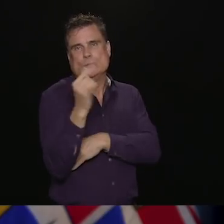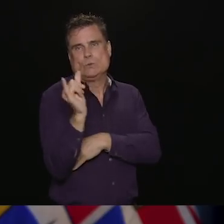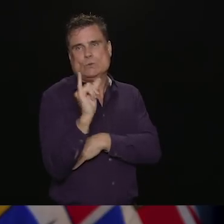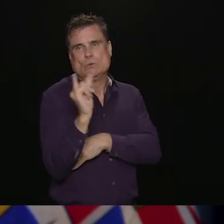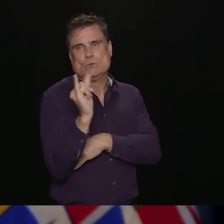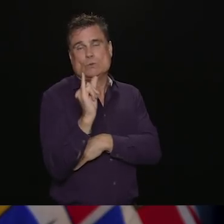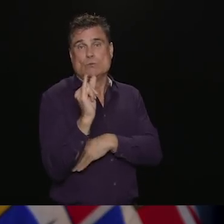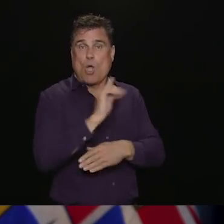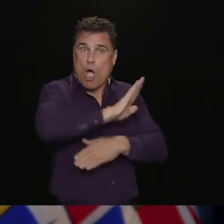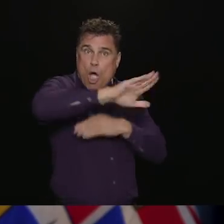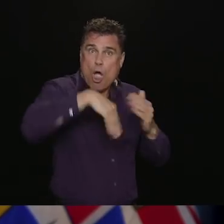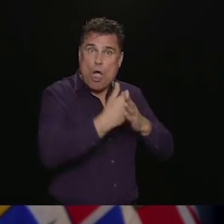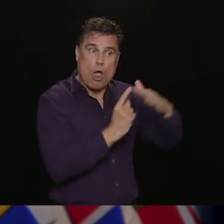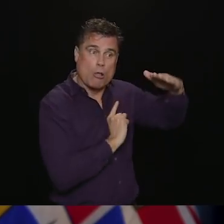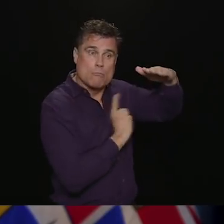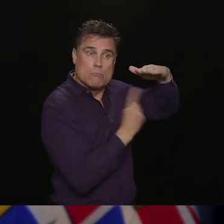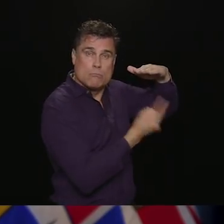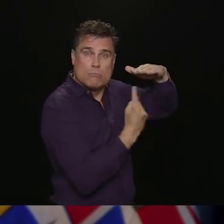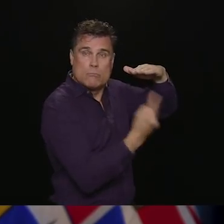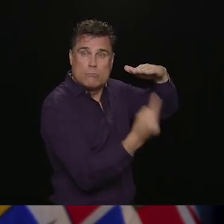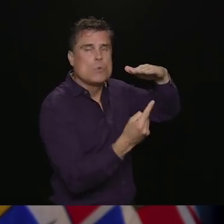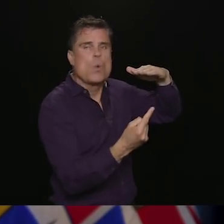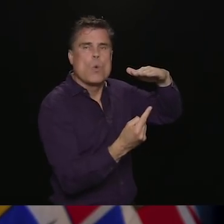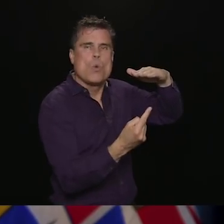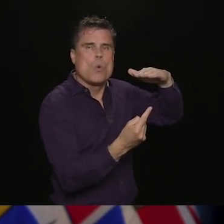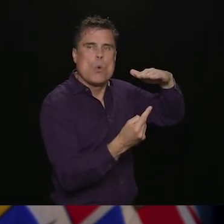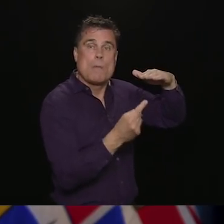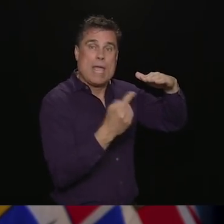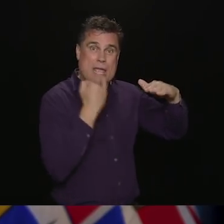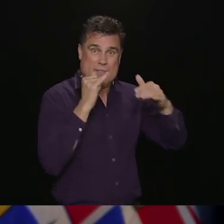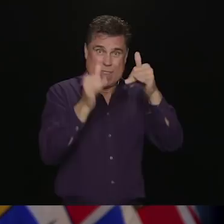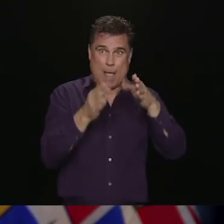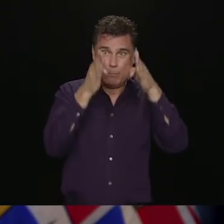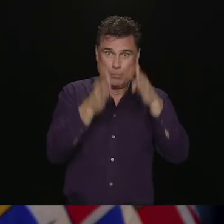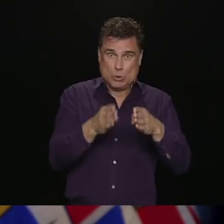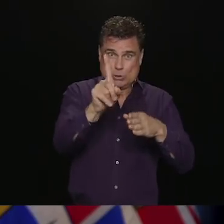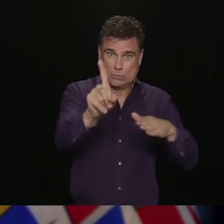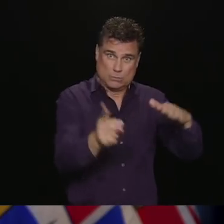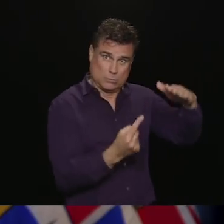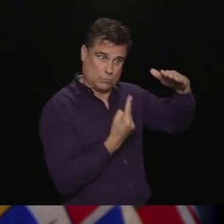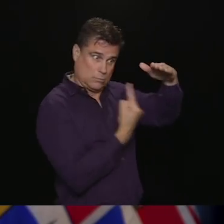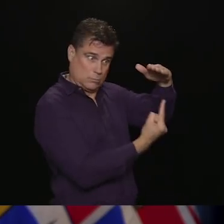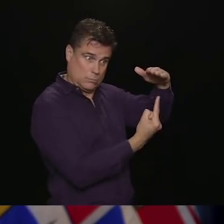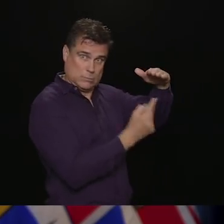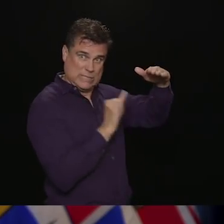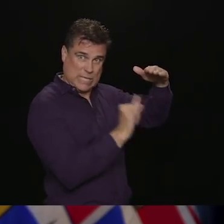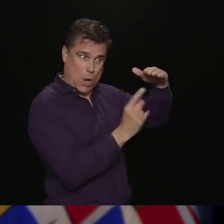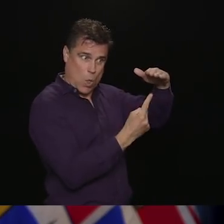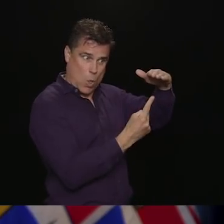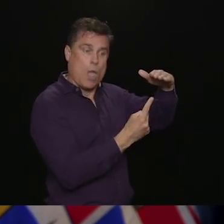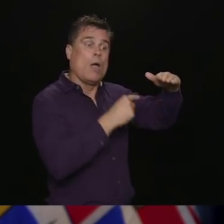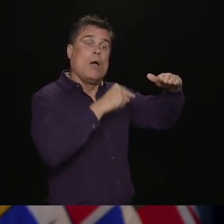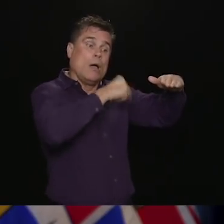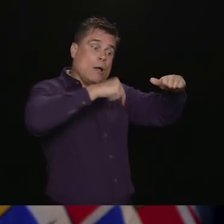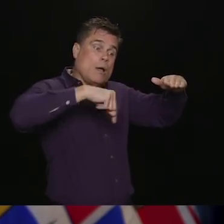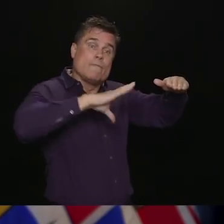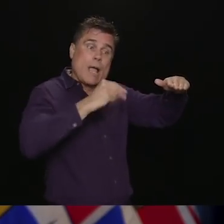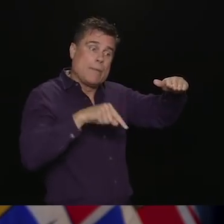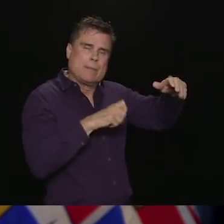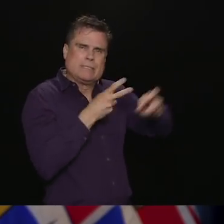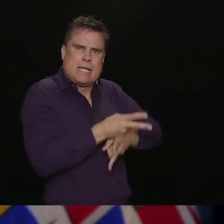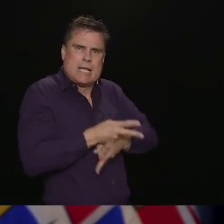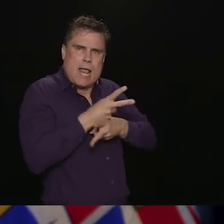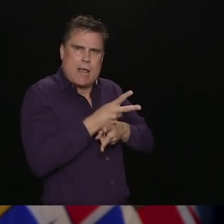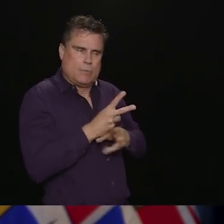Thank you, Dr. Henry, Minister Dix, for taking my question. There's an Angus Reid poll out today that suggests while a majority of Canadians are still following public